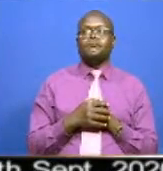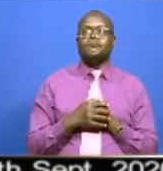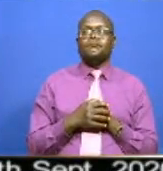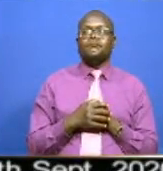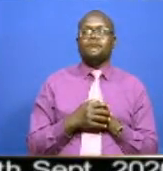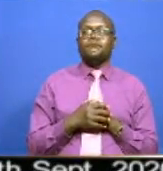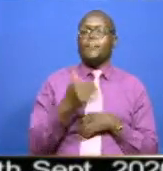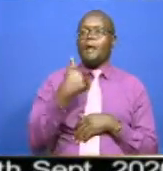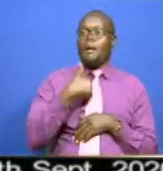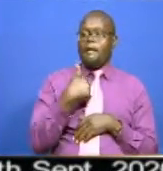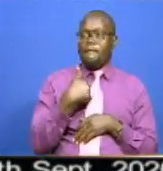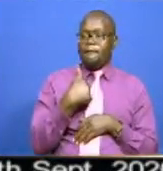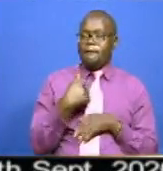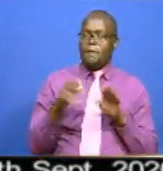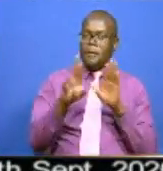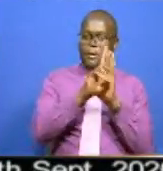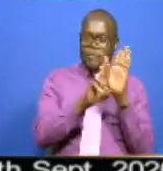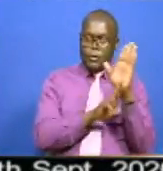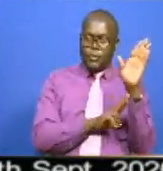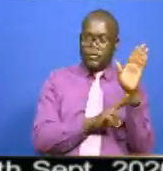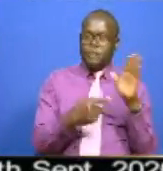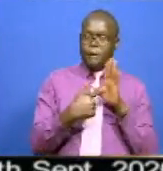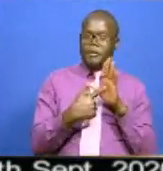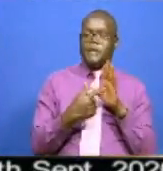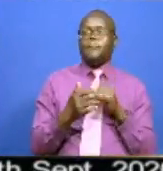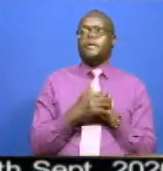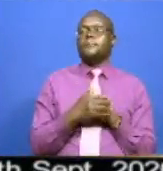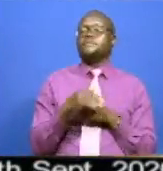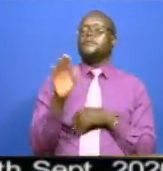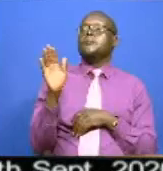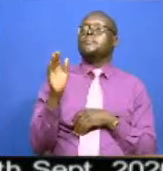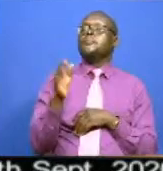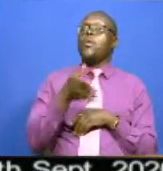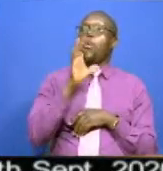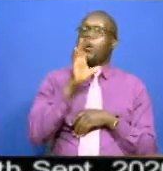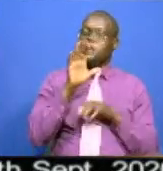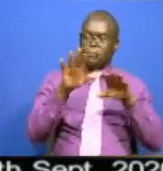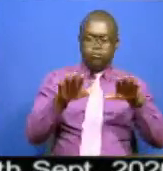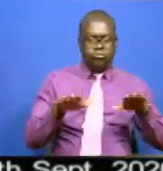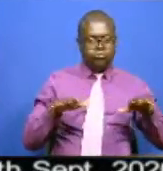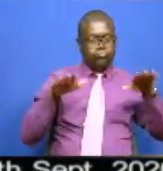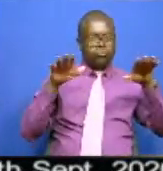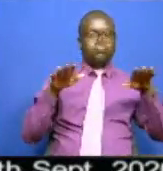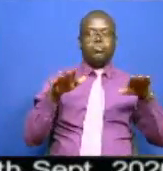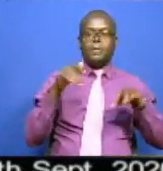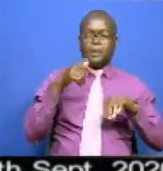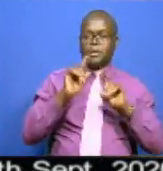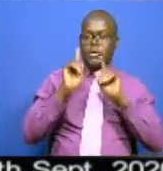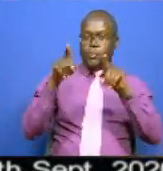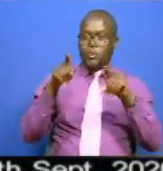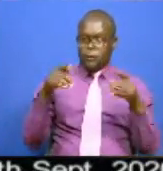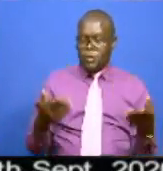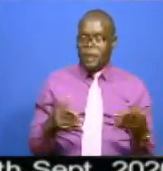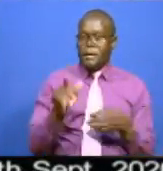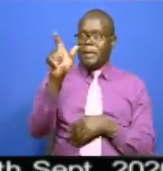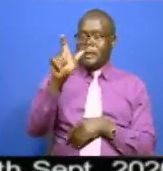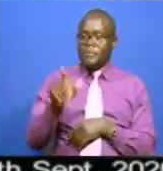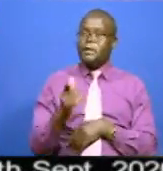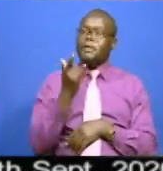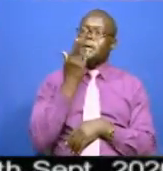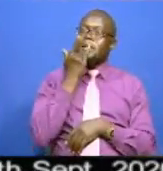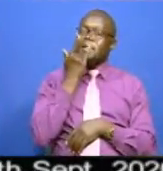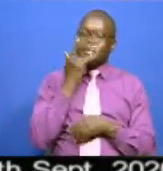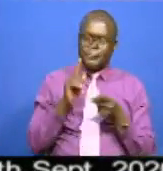there are parameters such as blue economy. Honorable Speaker, when you go to a region like Nyanza and you go